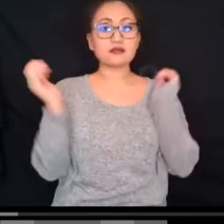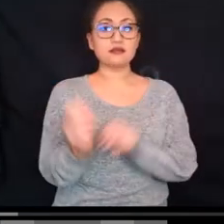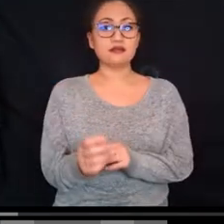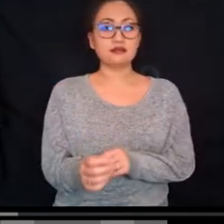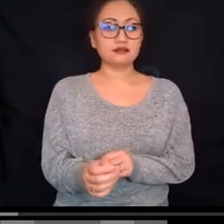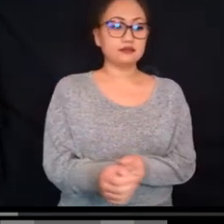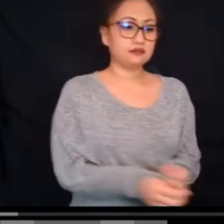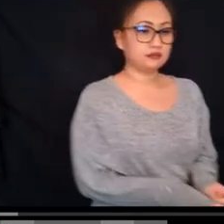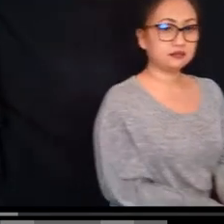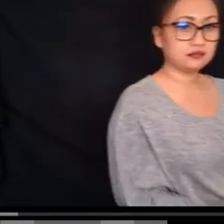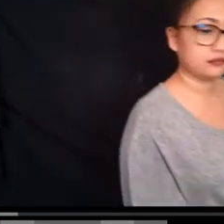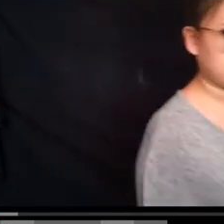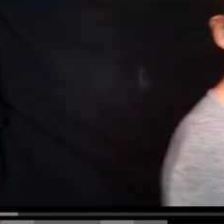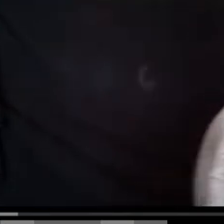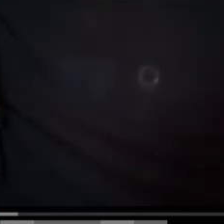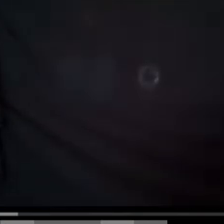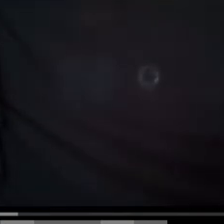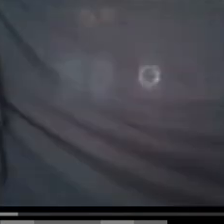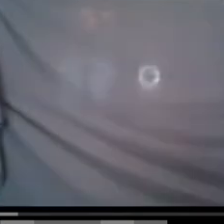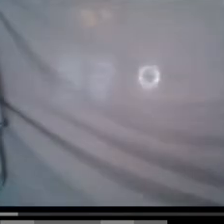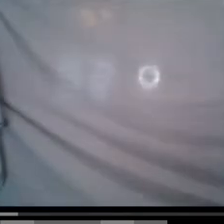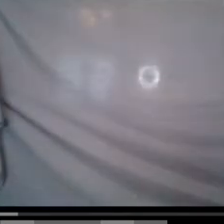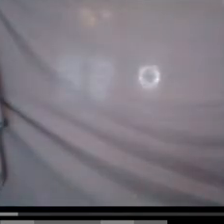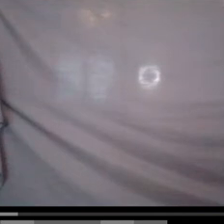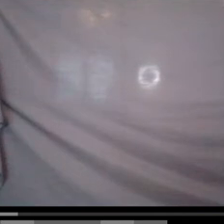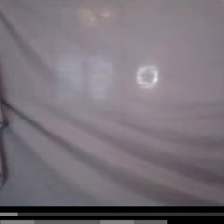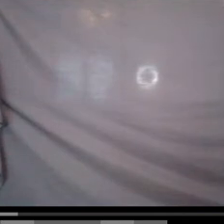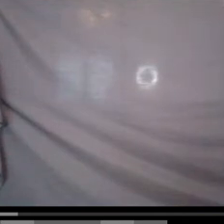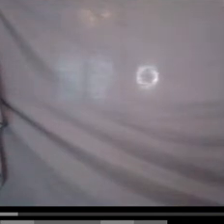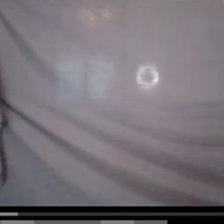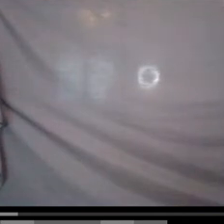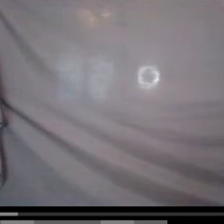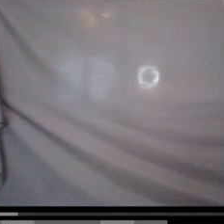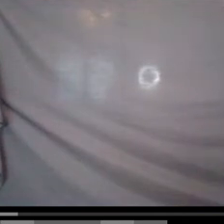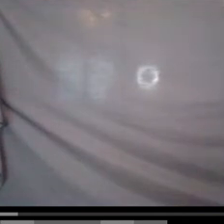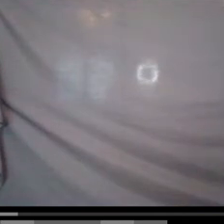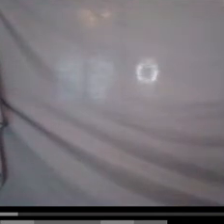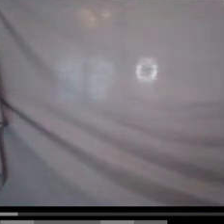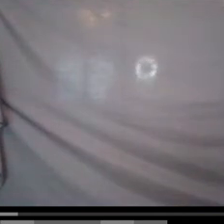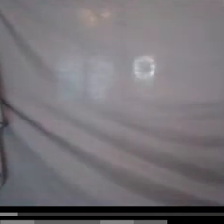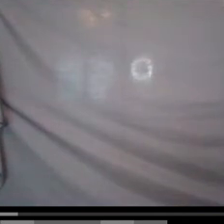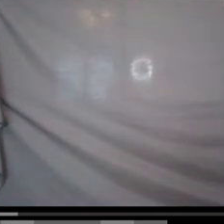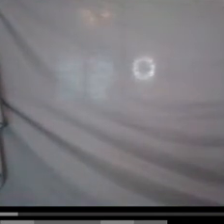Get that in there. What else can I do? Who's all I got?